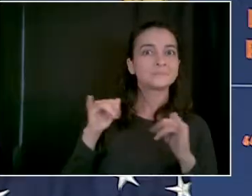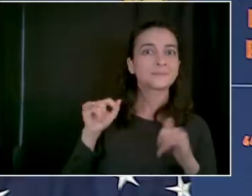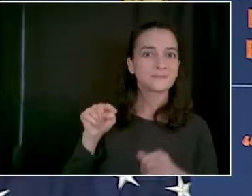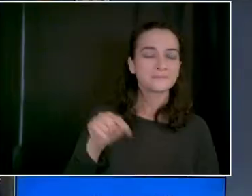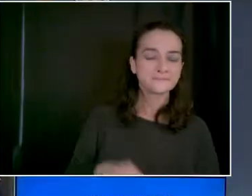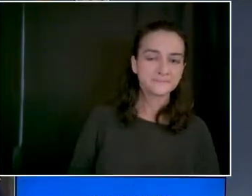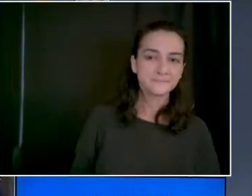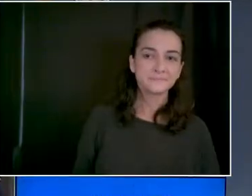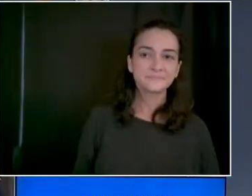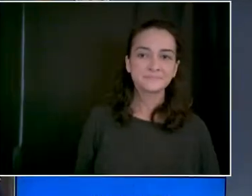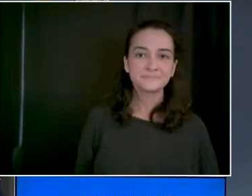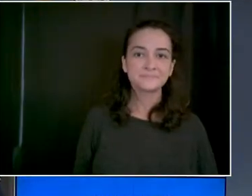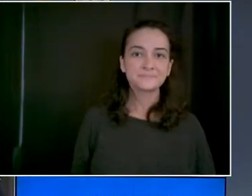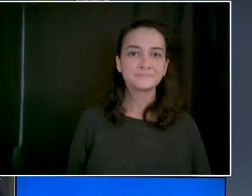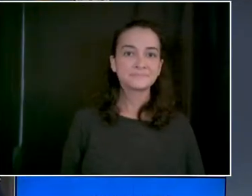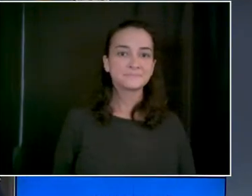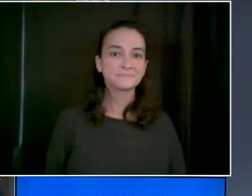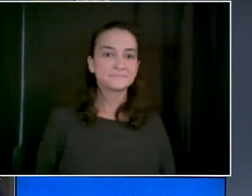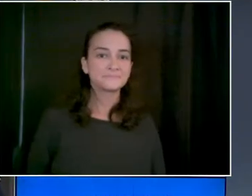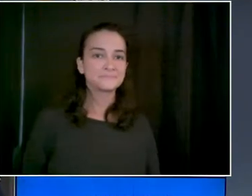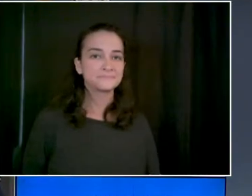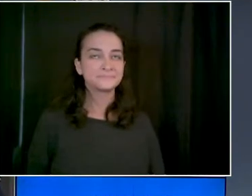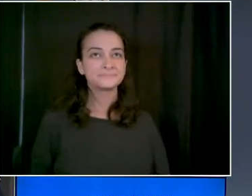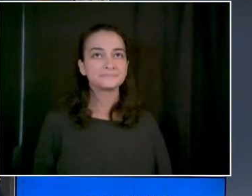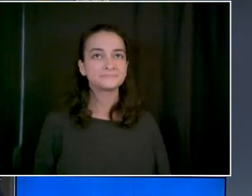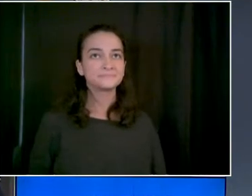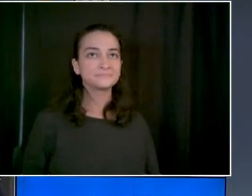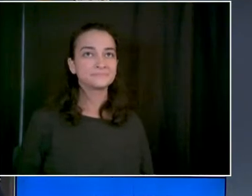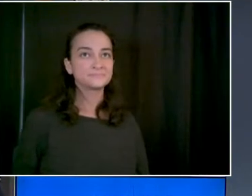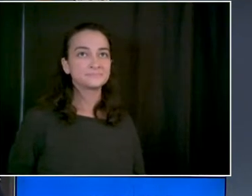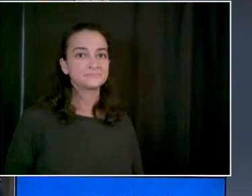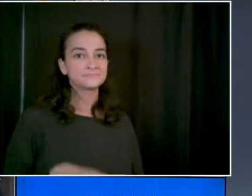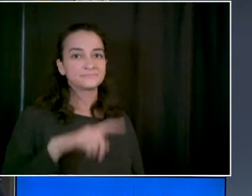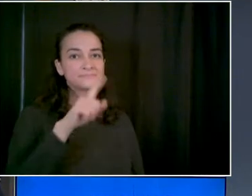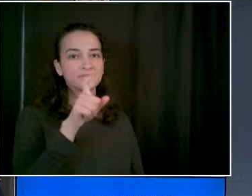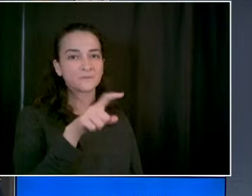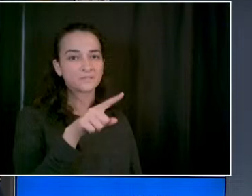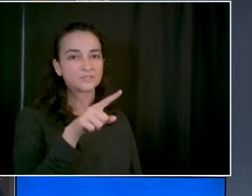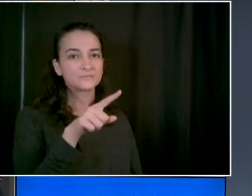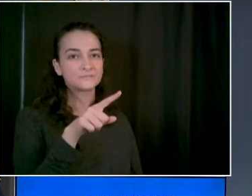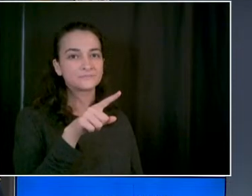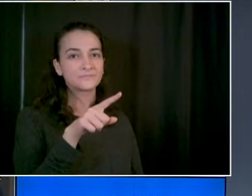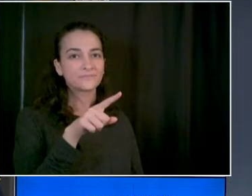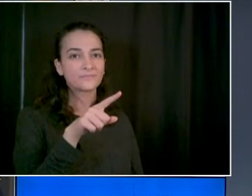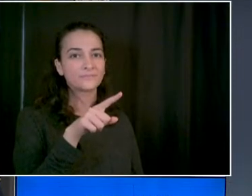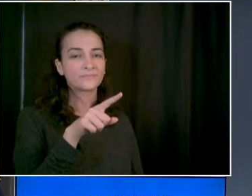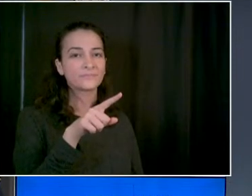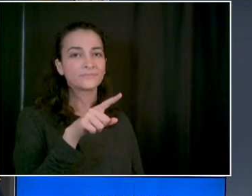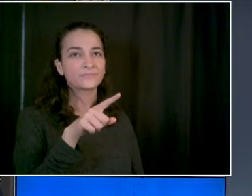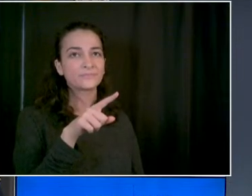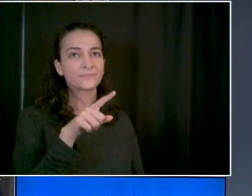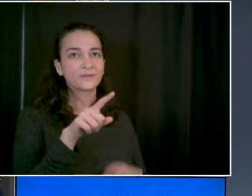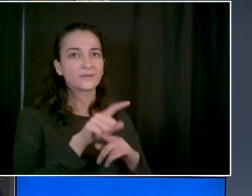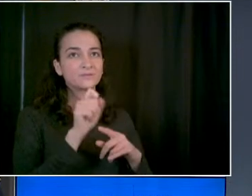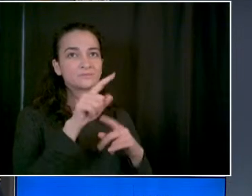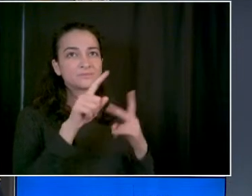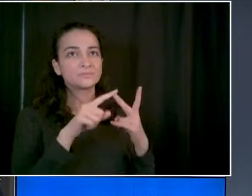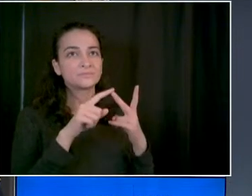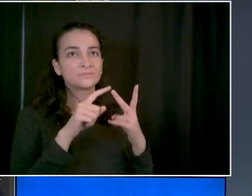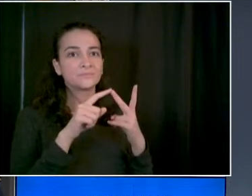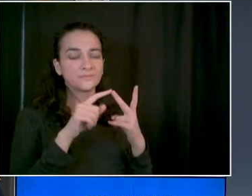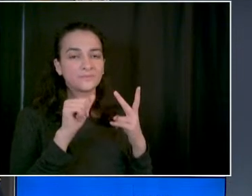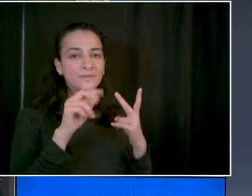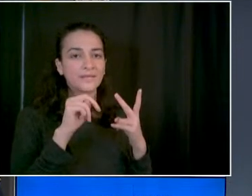Hi, Mr. Mayor. What's going on, Liz? Both you and Andrew Cuomo have said that you're committed to